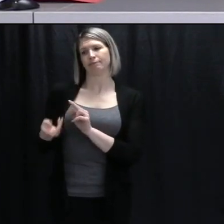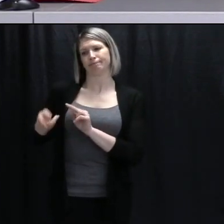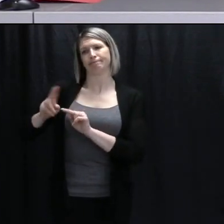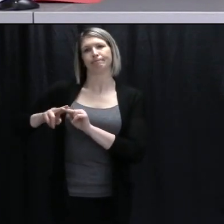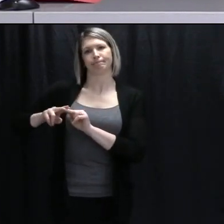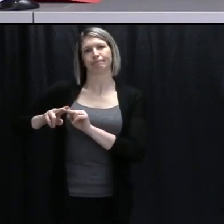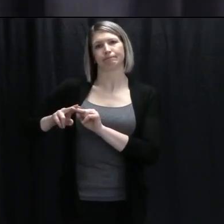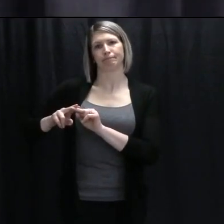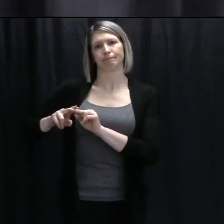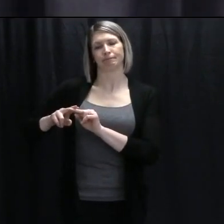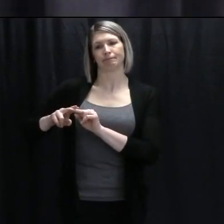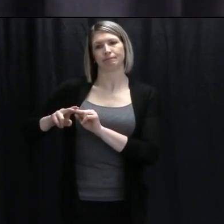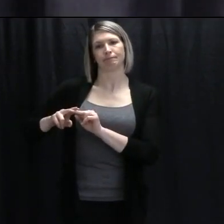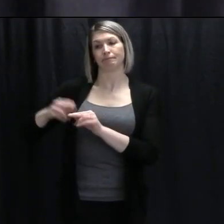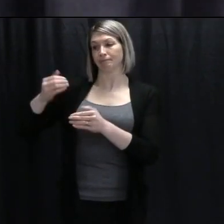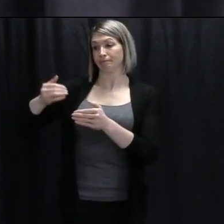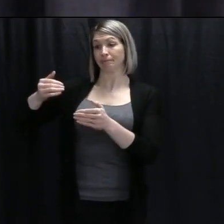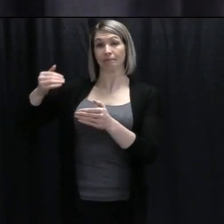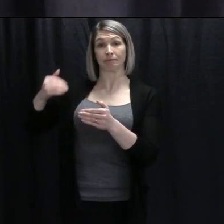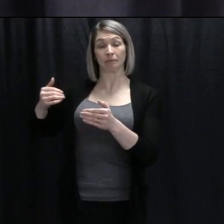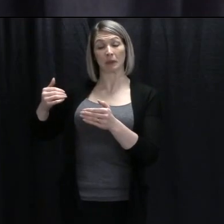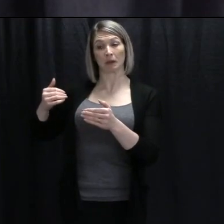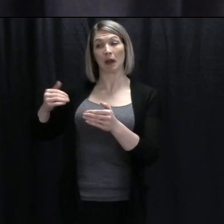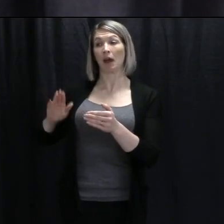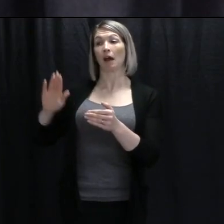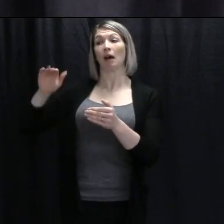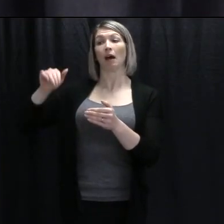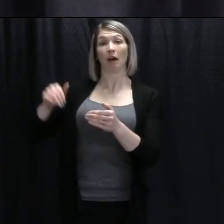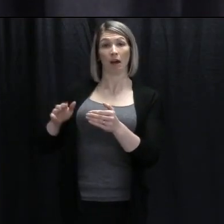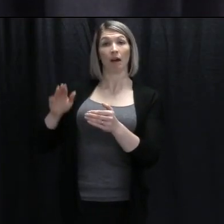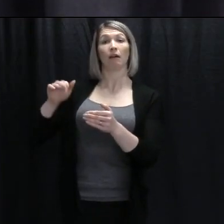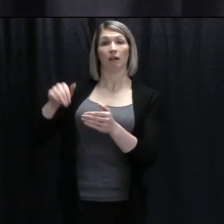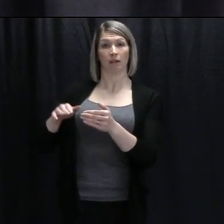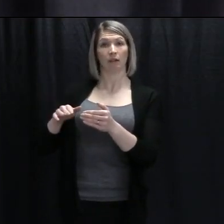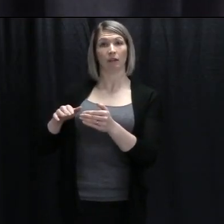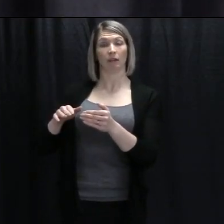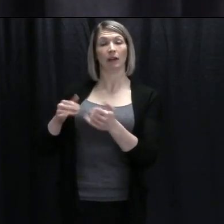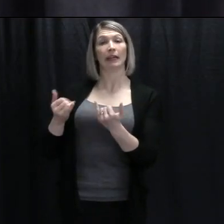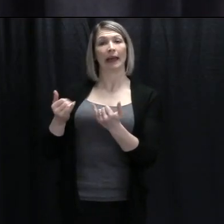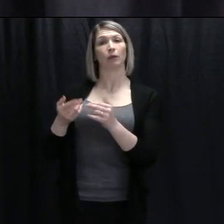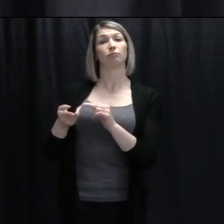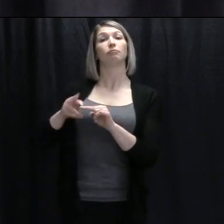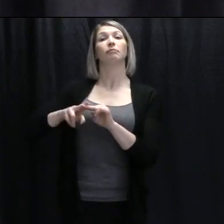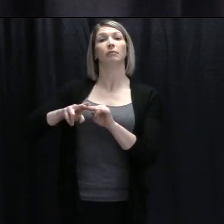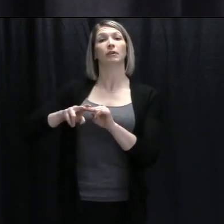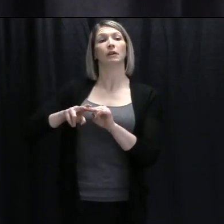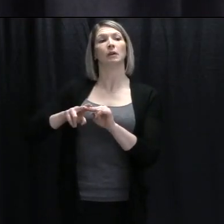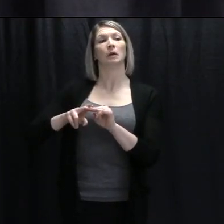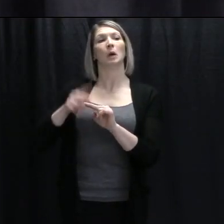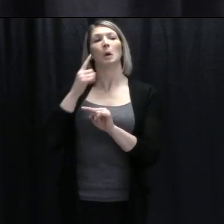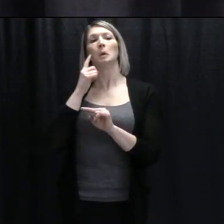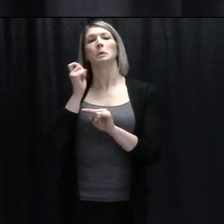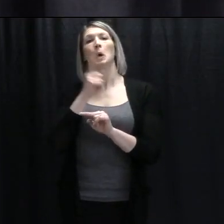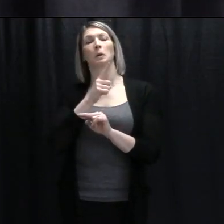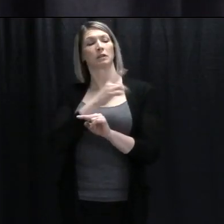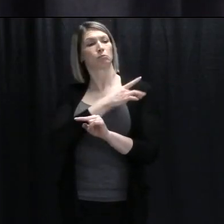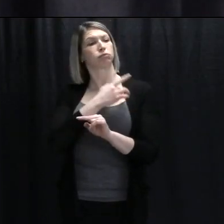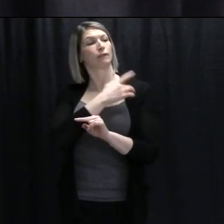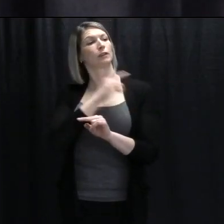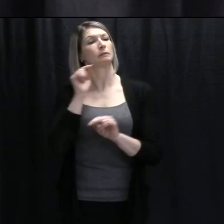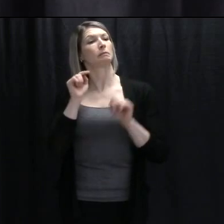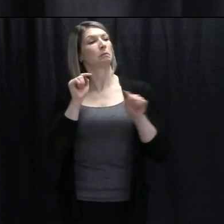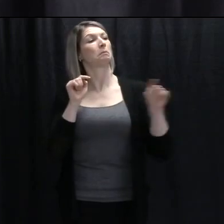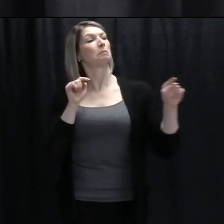days. We are, from experience of our other jurisdictions, not yet into